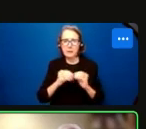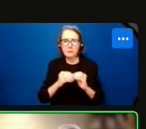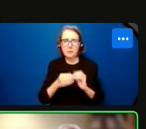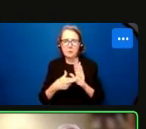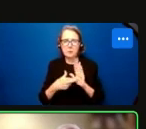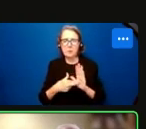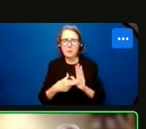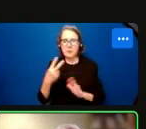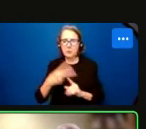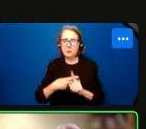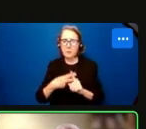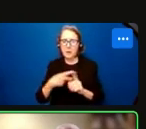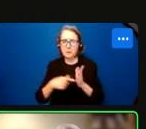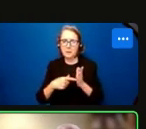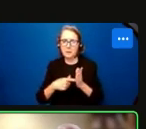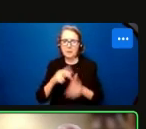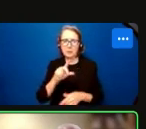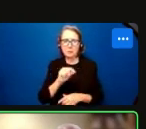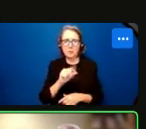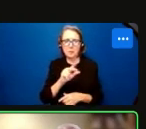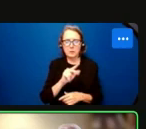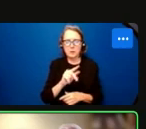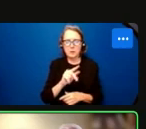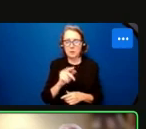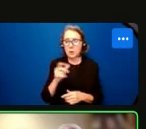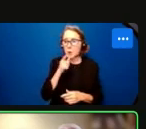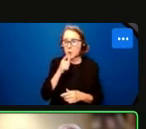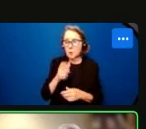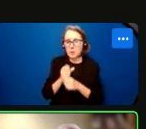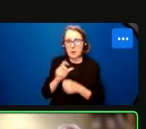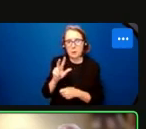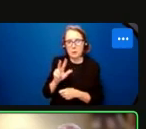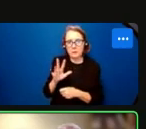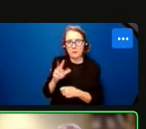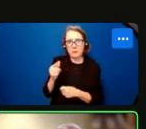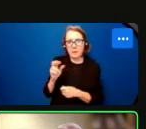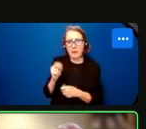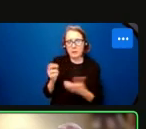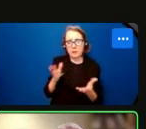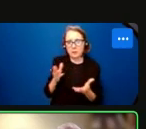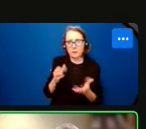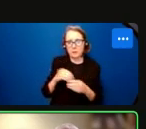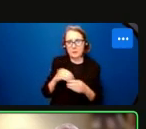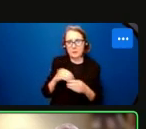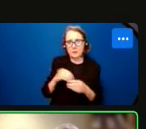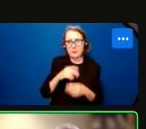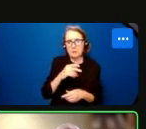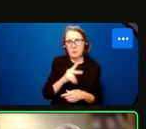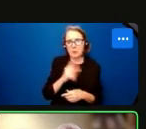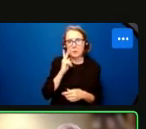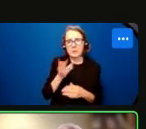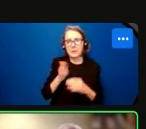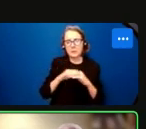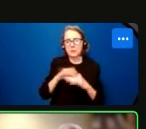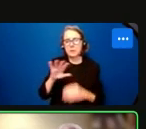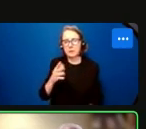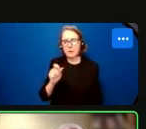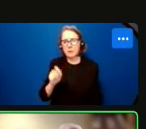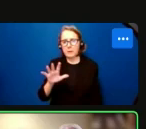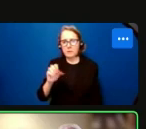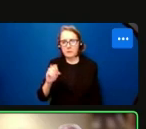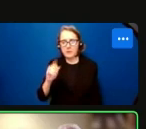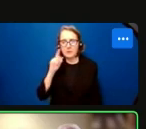bill. In 2023, a subscriber of the 35-gallon service in Polk would see an increase of $5.50 every